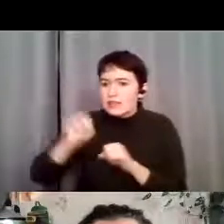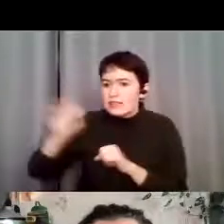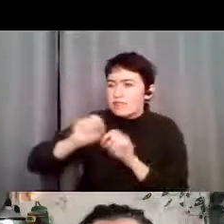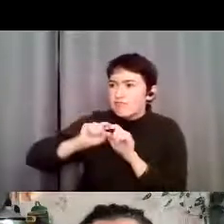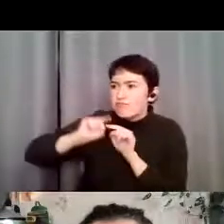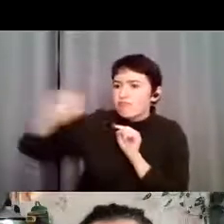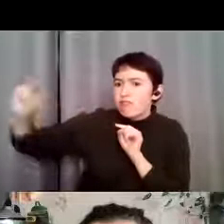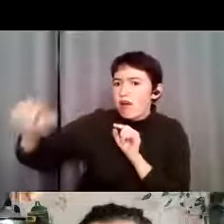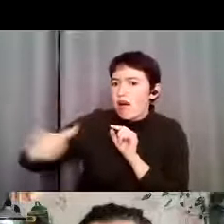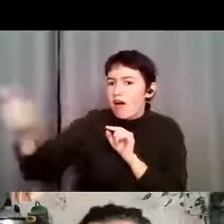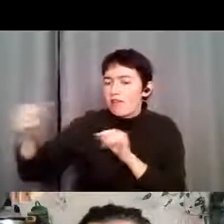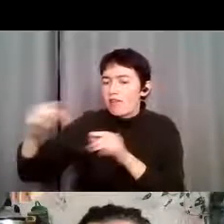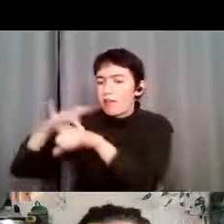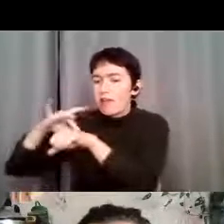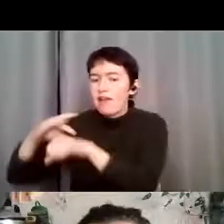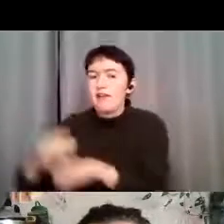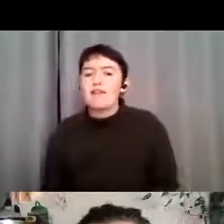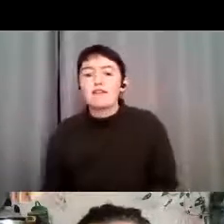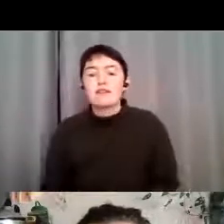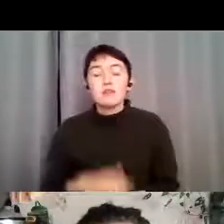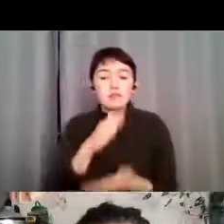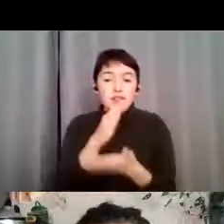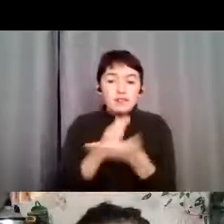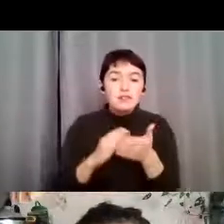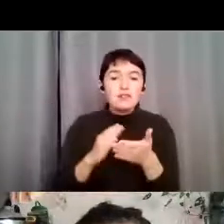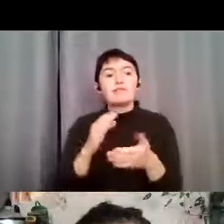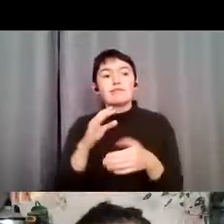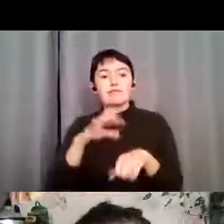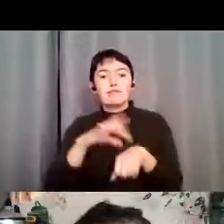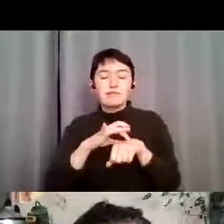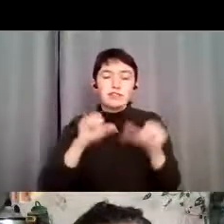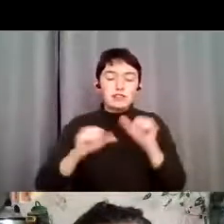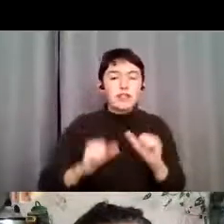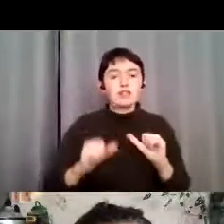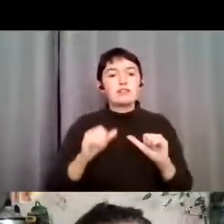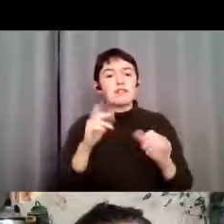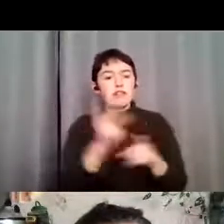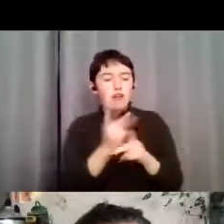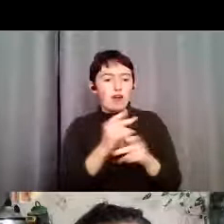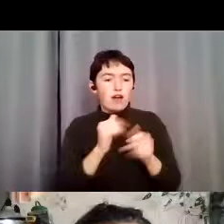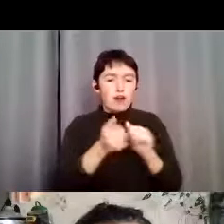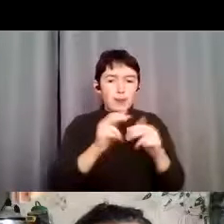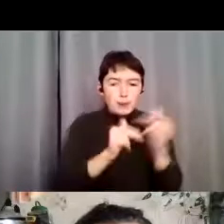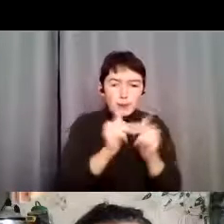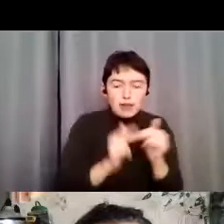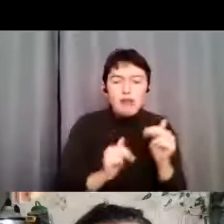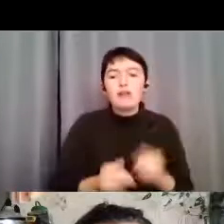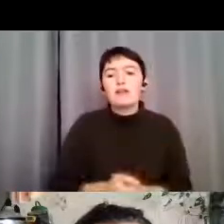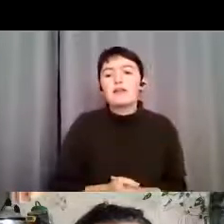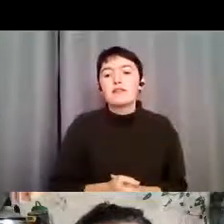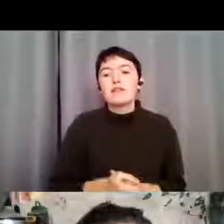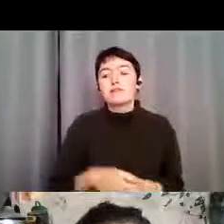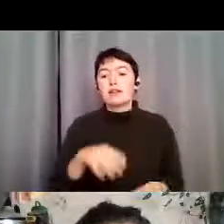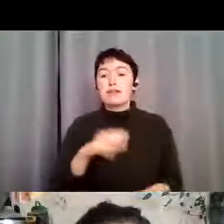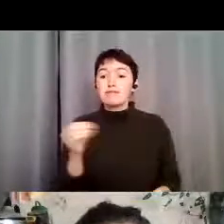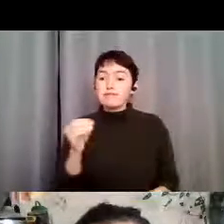spend a lot of their time thinking about how to build spacecraft and then talking to the spacecraft once they're out in space. So for